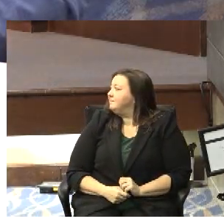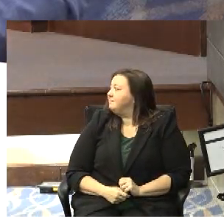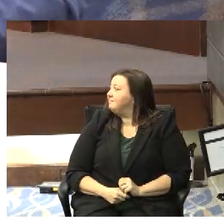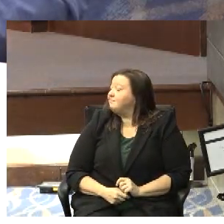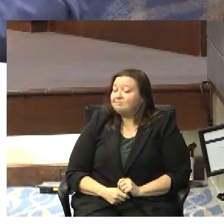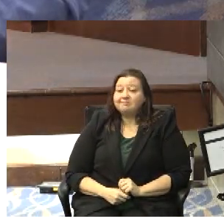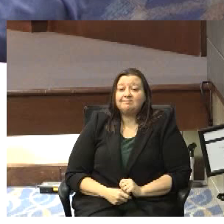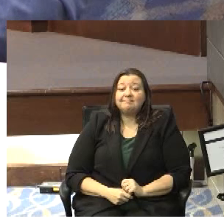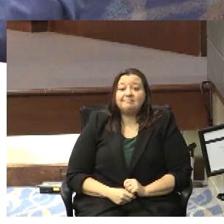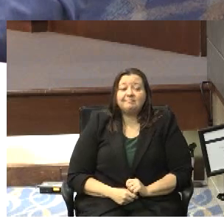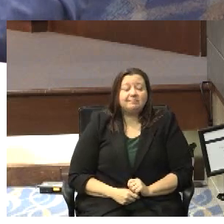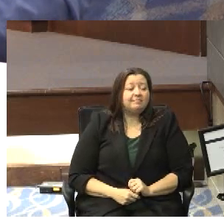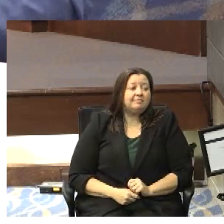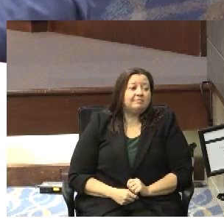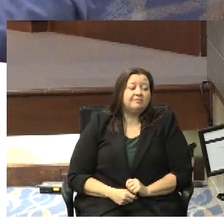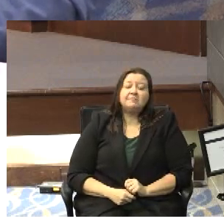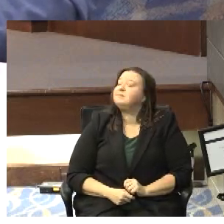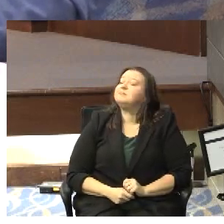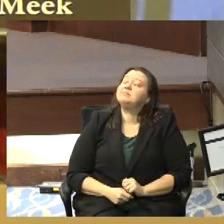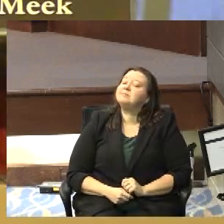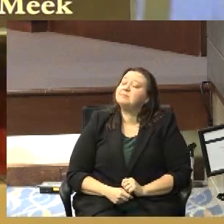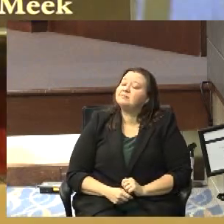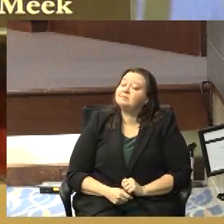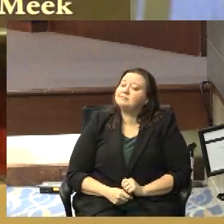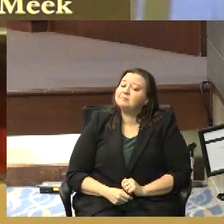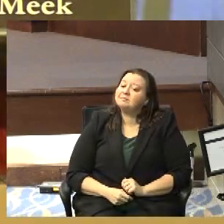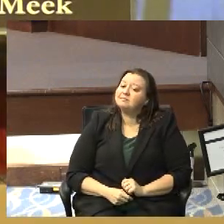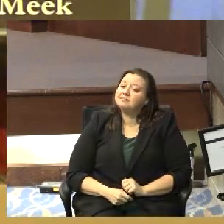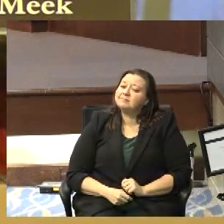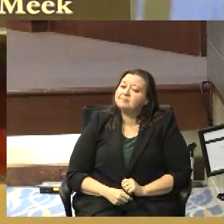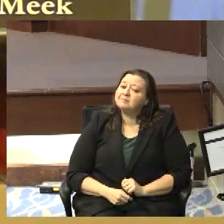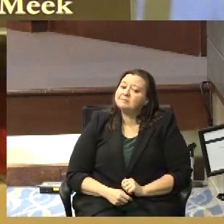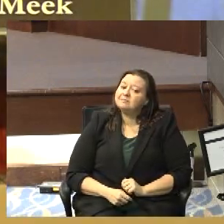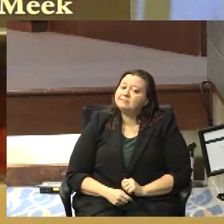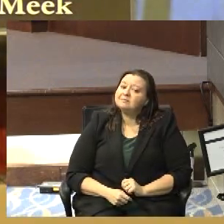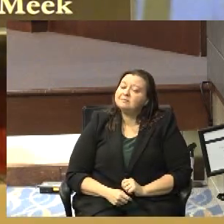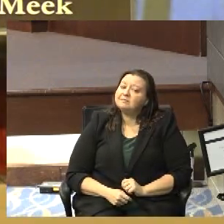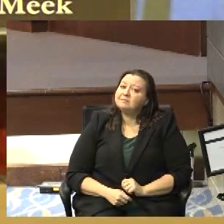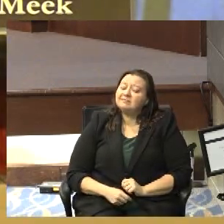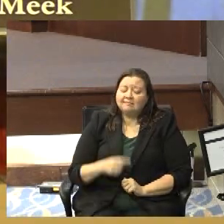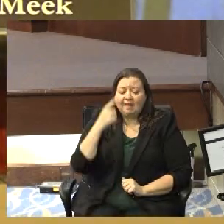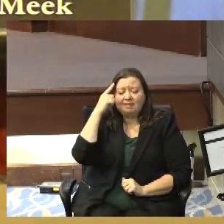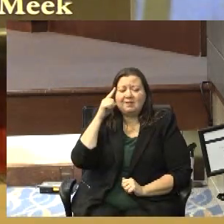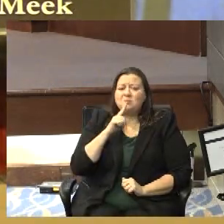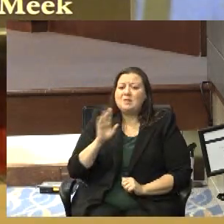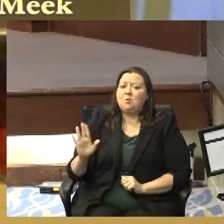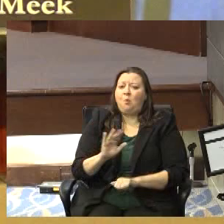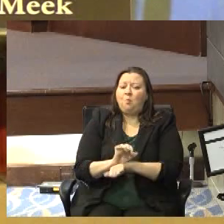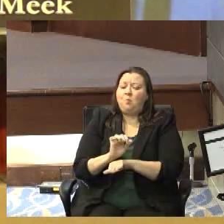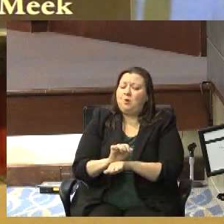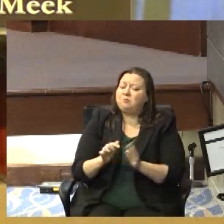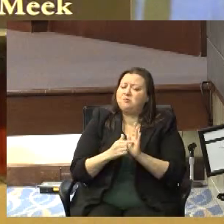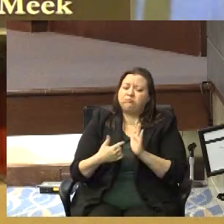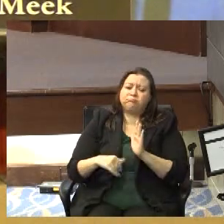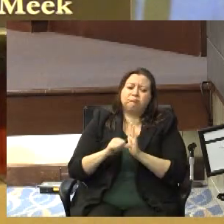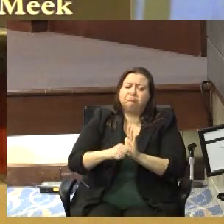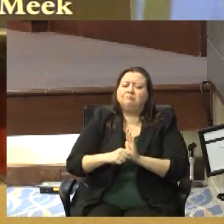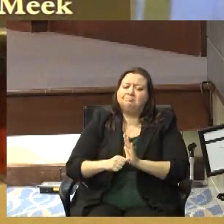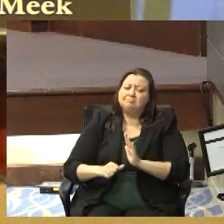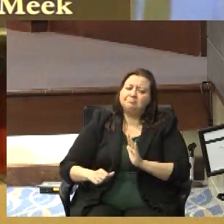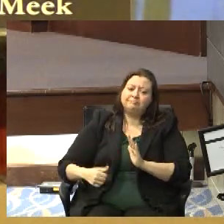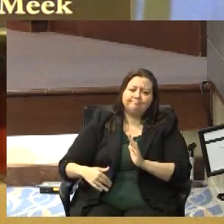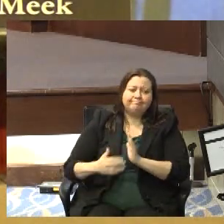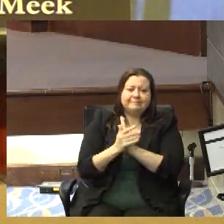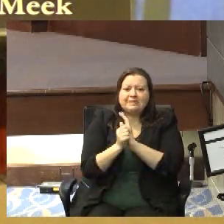Yeah. I think it's just such a testament to the excellence of our team. I want to thank